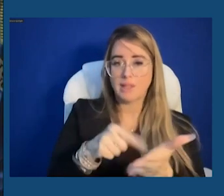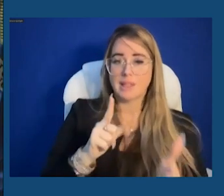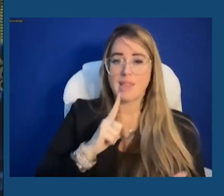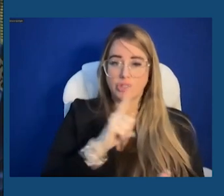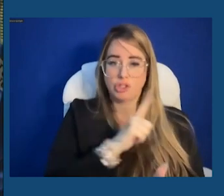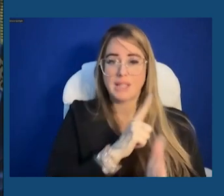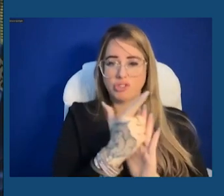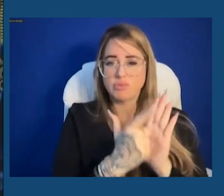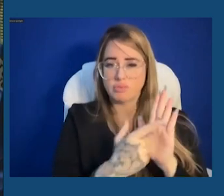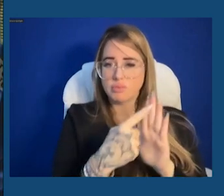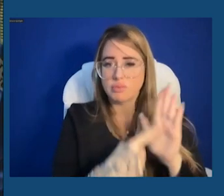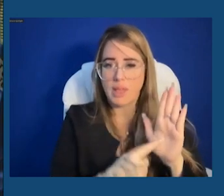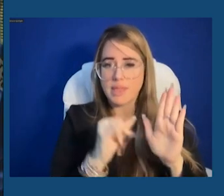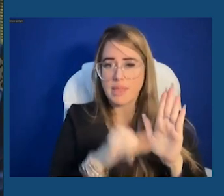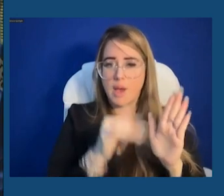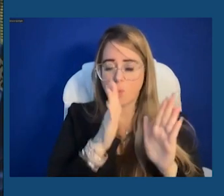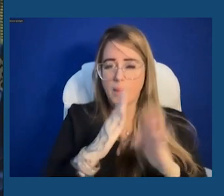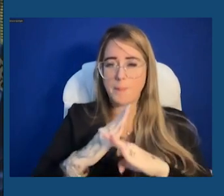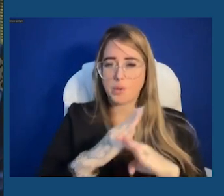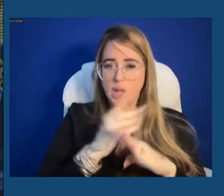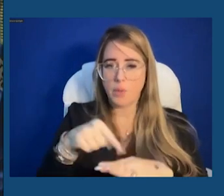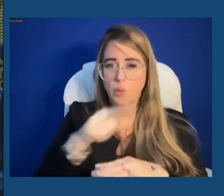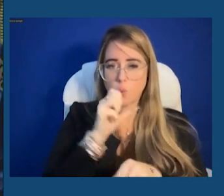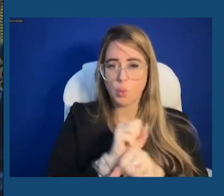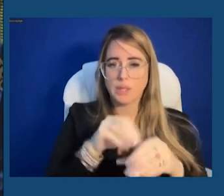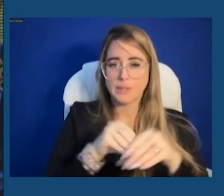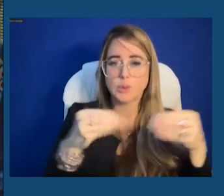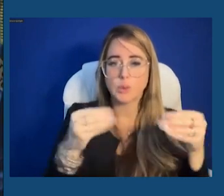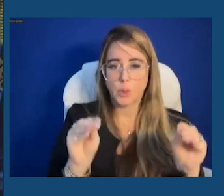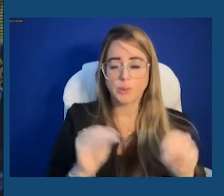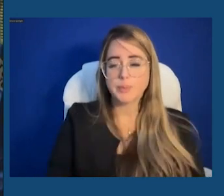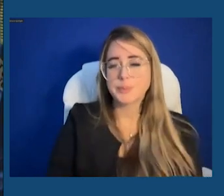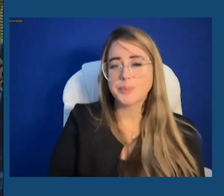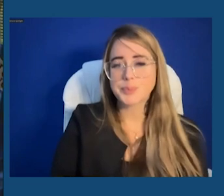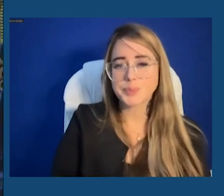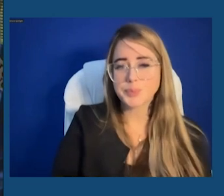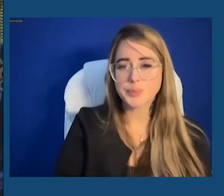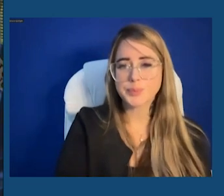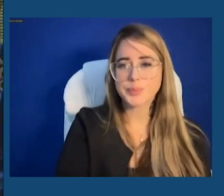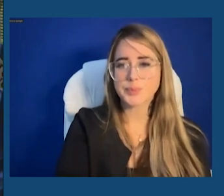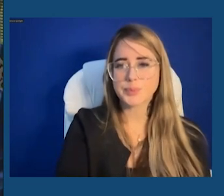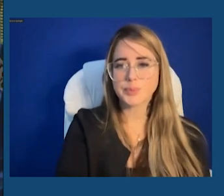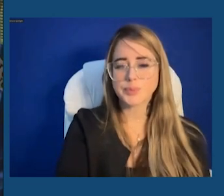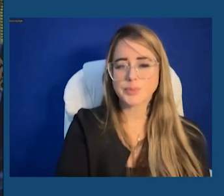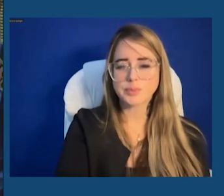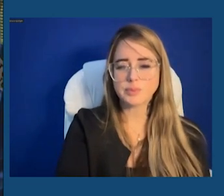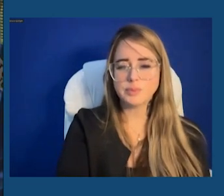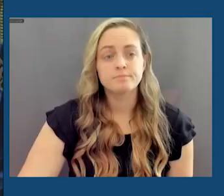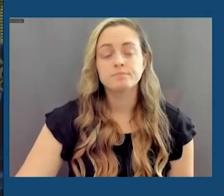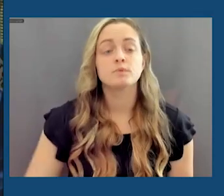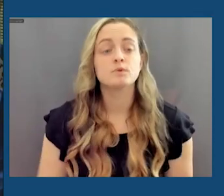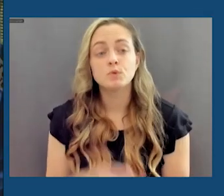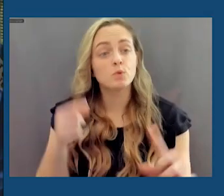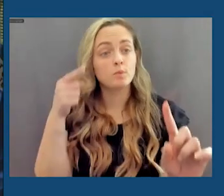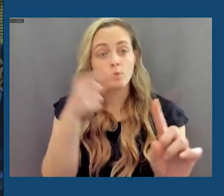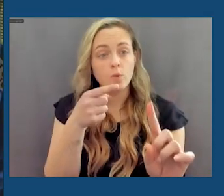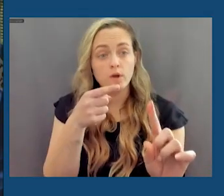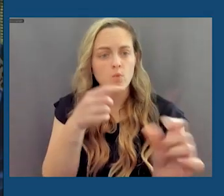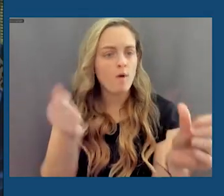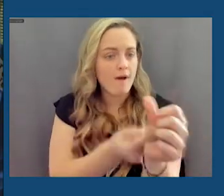our retail workers. Now, here's the story. We're coming after you. You're on